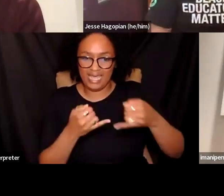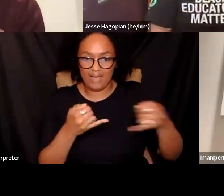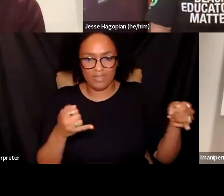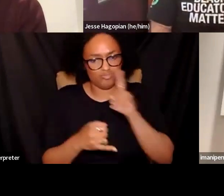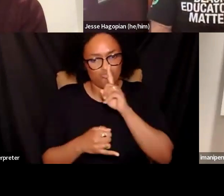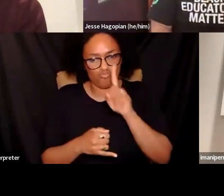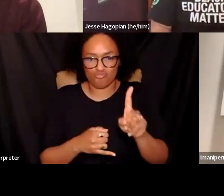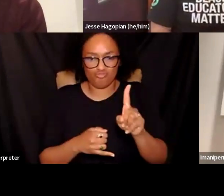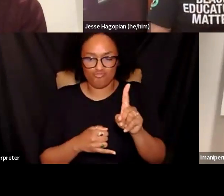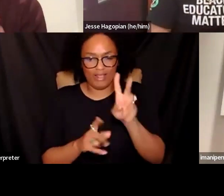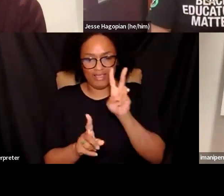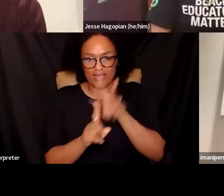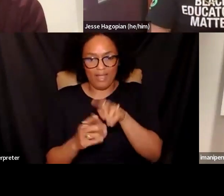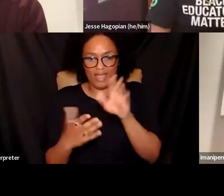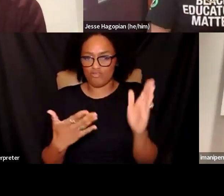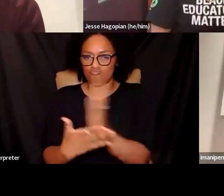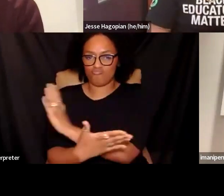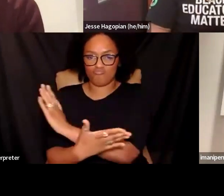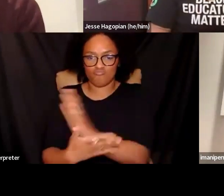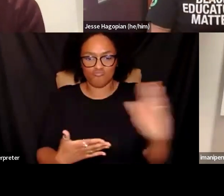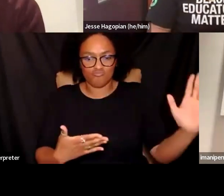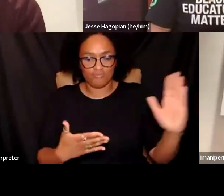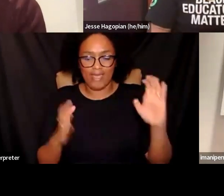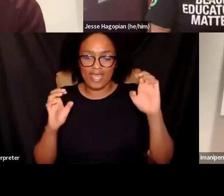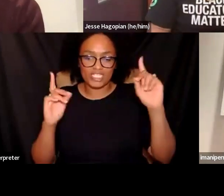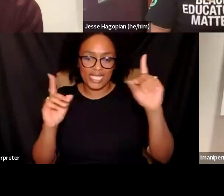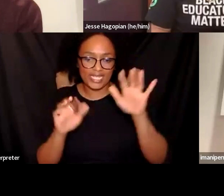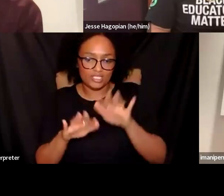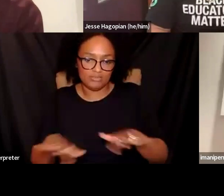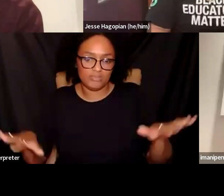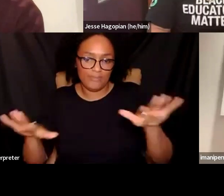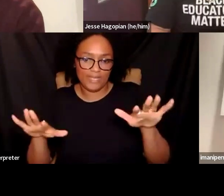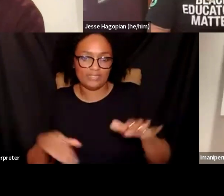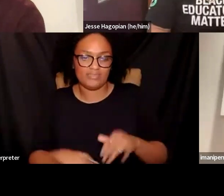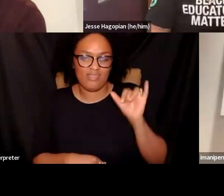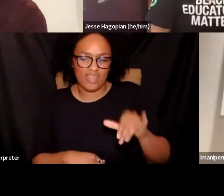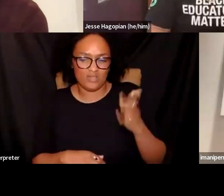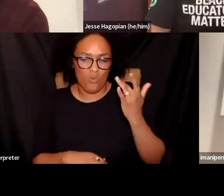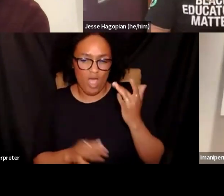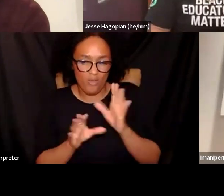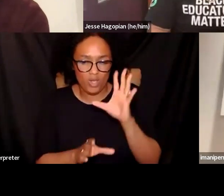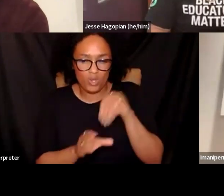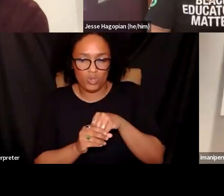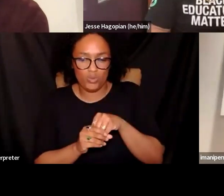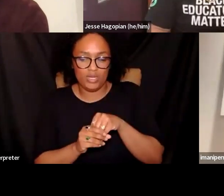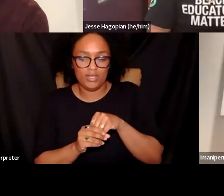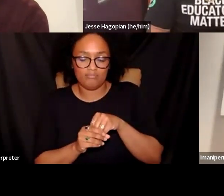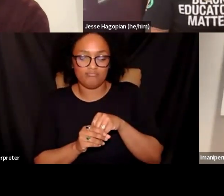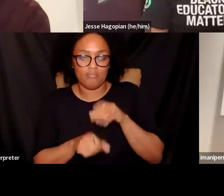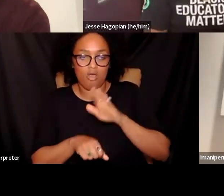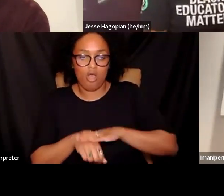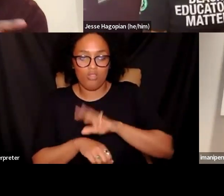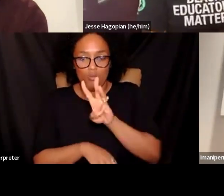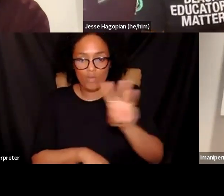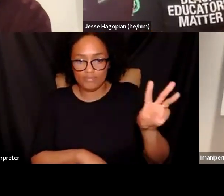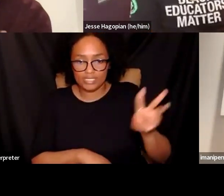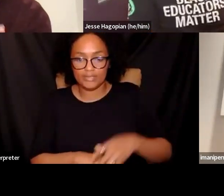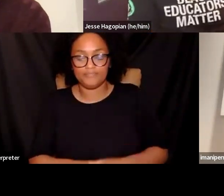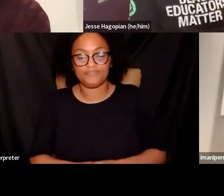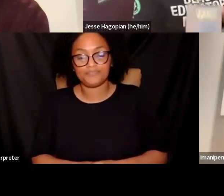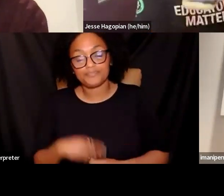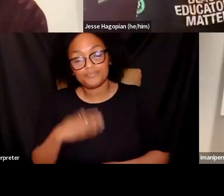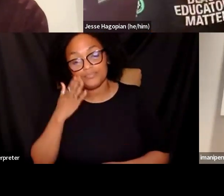education spaces. So that's why that curated feature is a part of the site. I'll just say briefly there, and